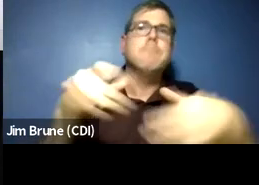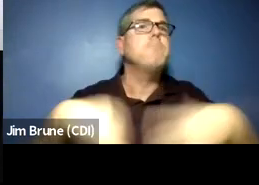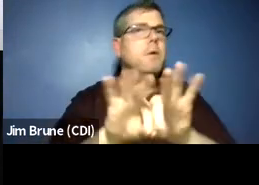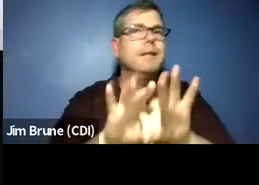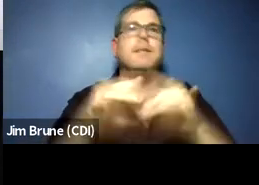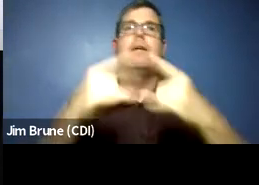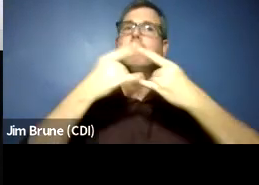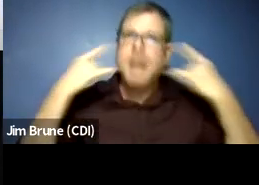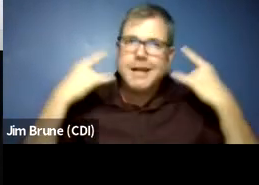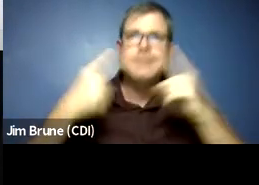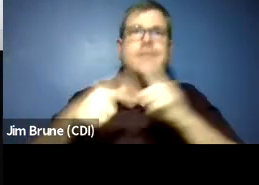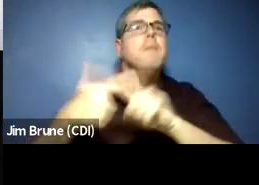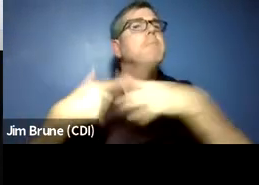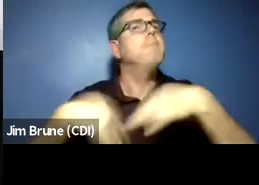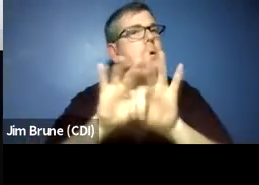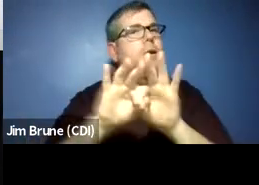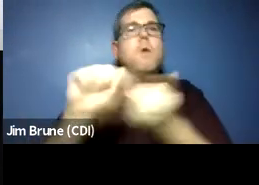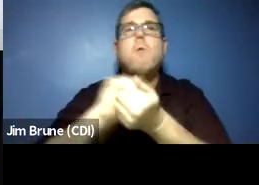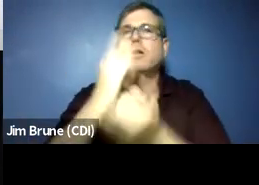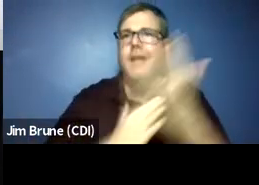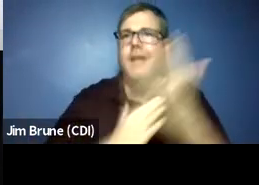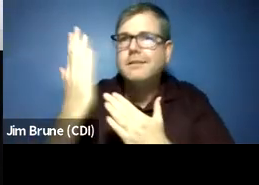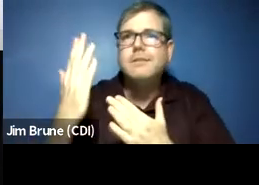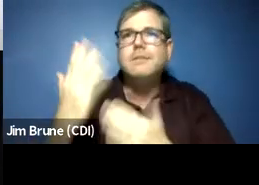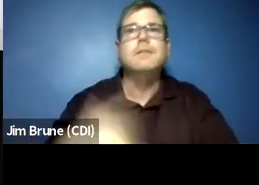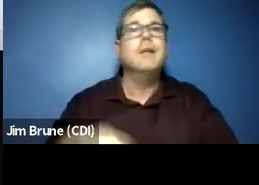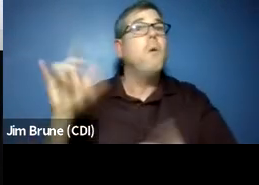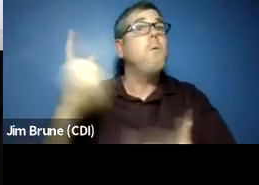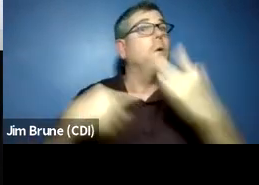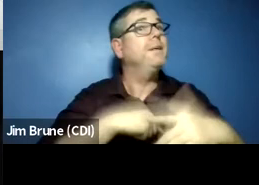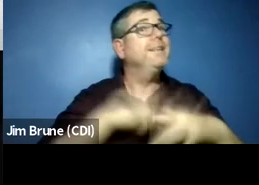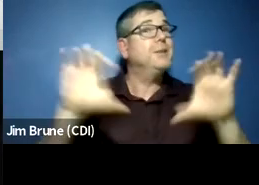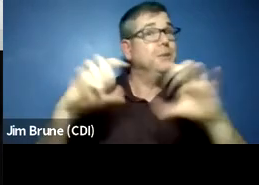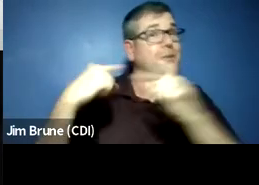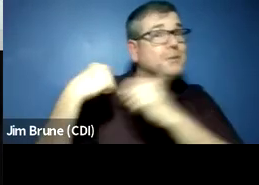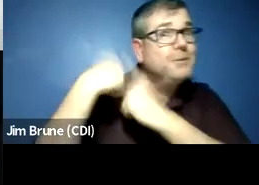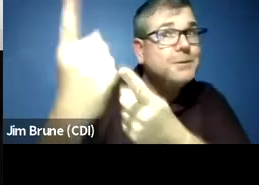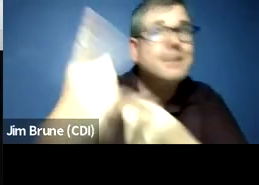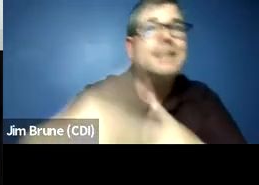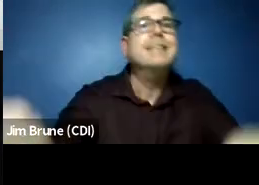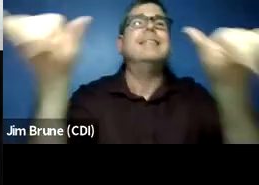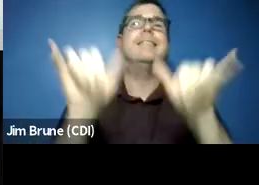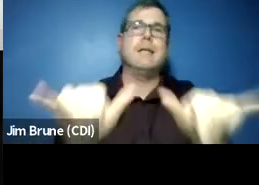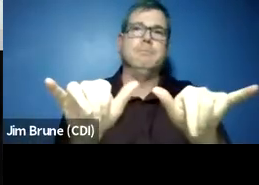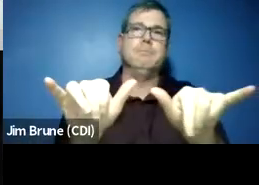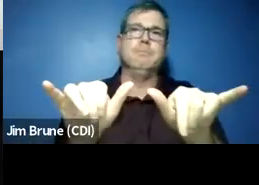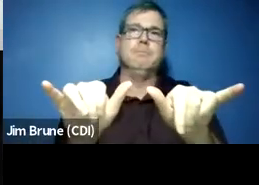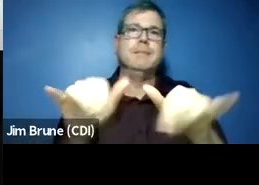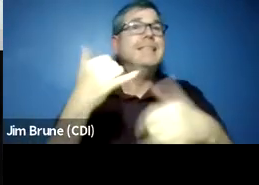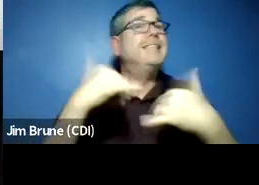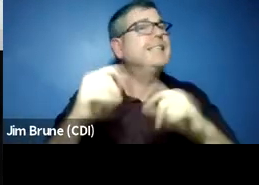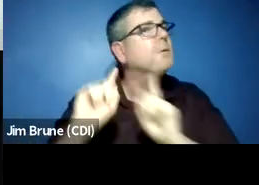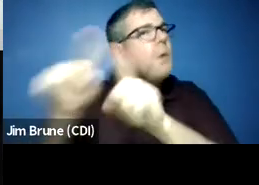do all those good things that we've been doing. And we still need to get tested if we have COVID-like symptoms. Okay.